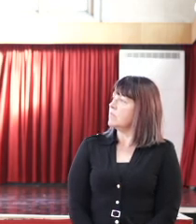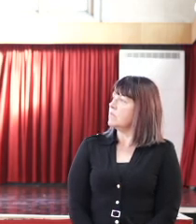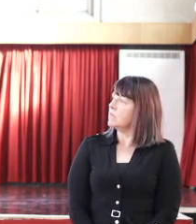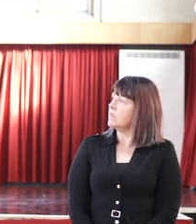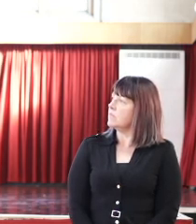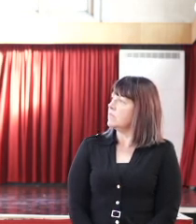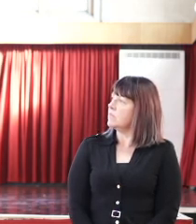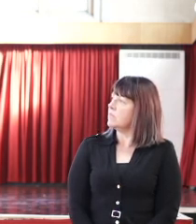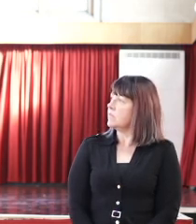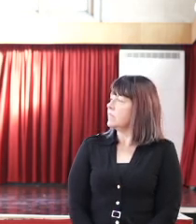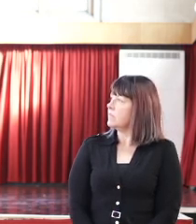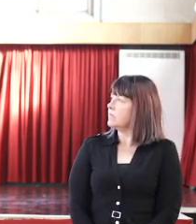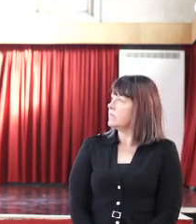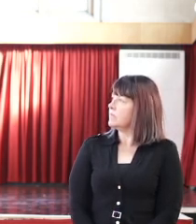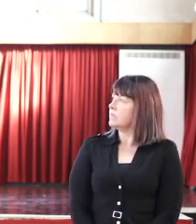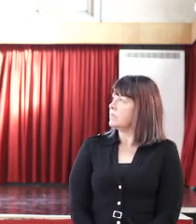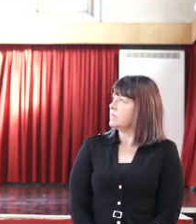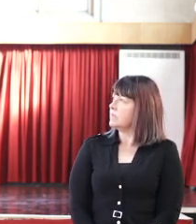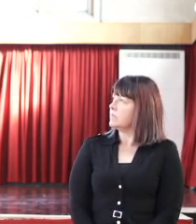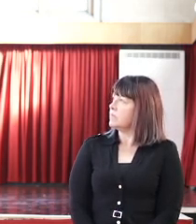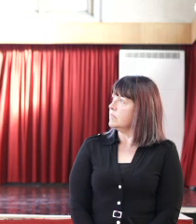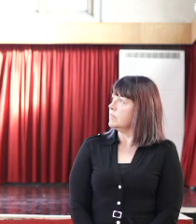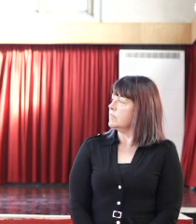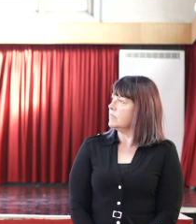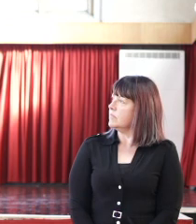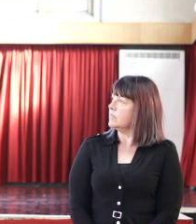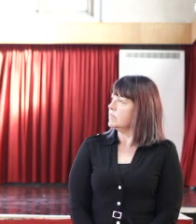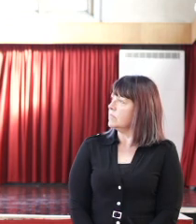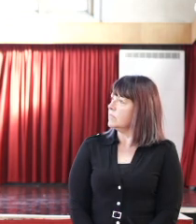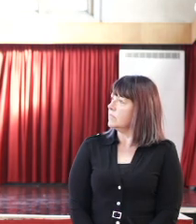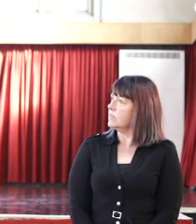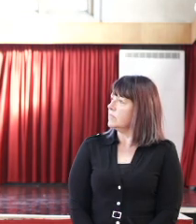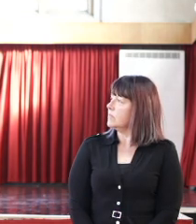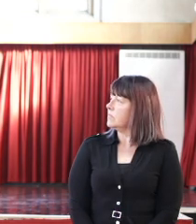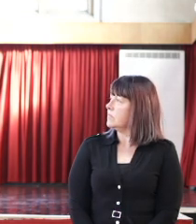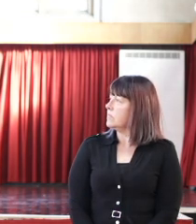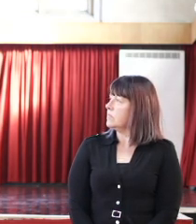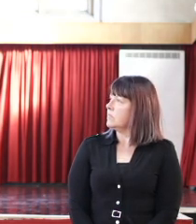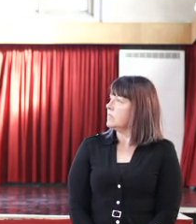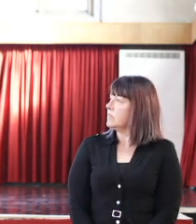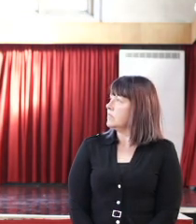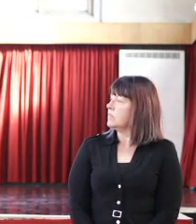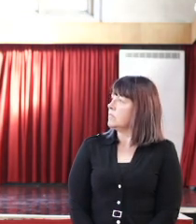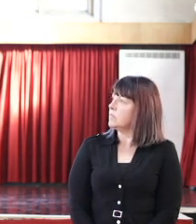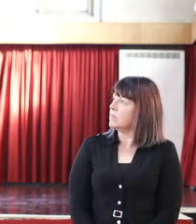So maybe you're wondering about how deaf people can be involved.